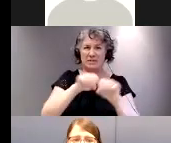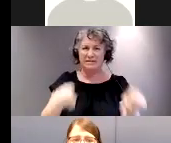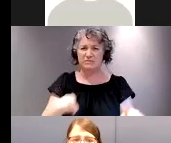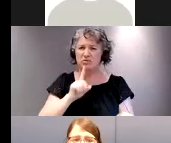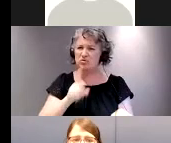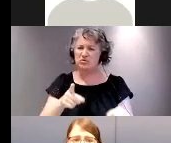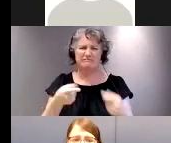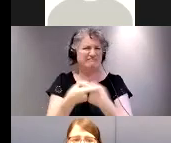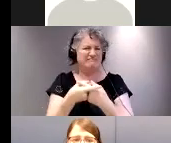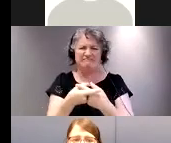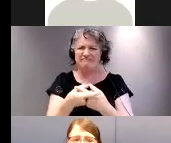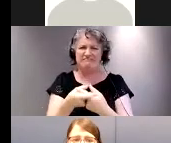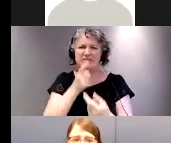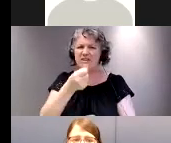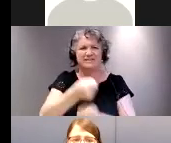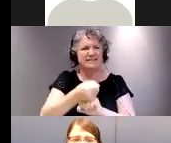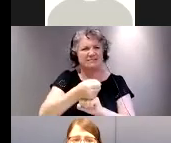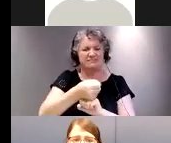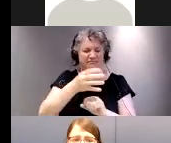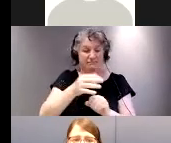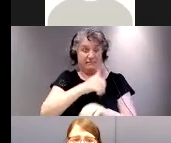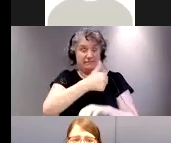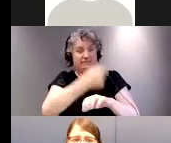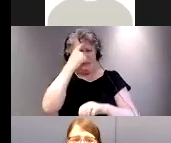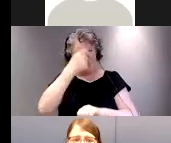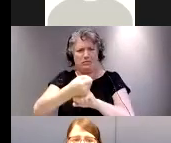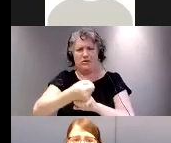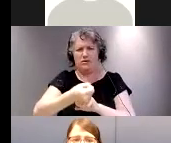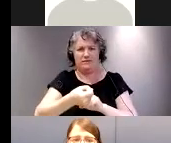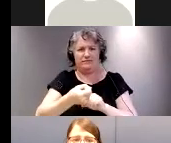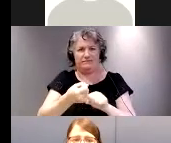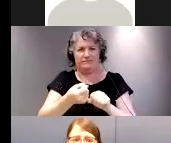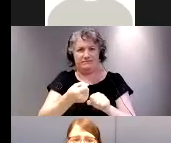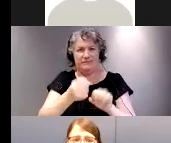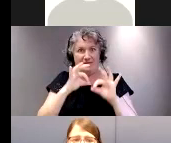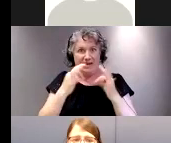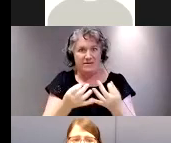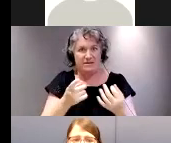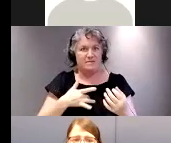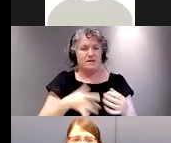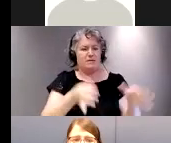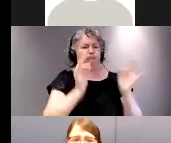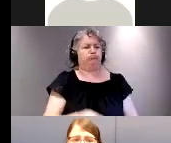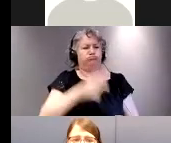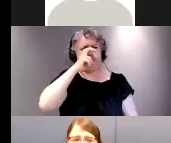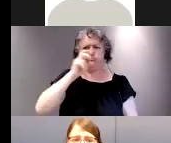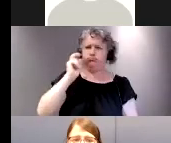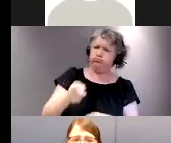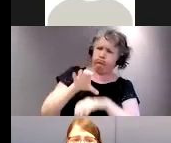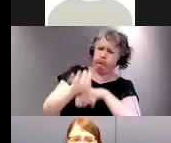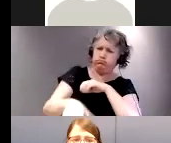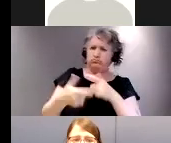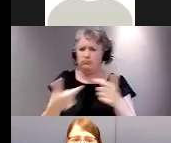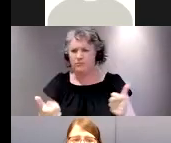up to support families. We know this across the board, right? And elder mediation is another one of those places. So if we start with, you know, people know about